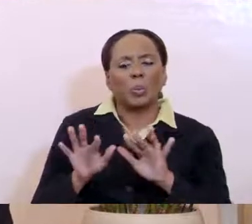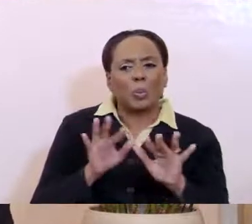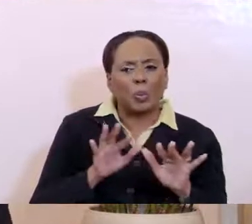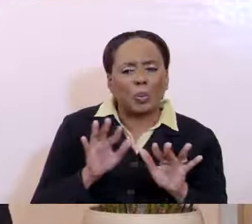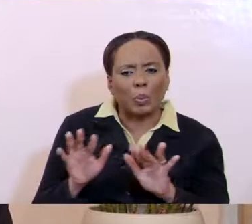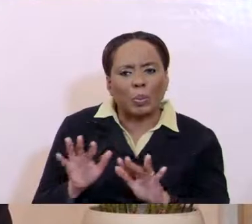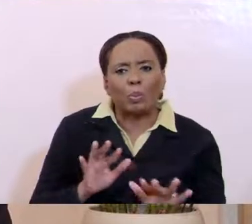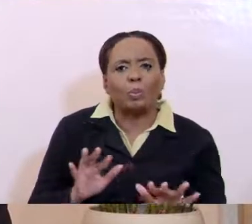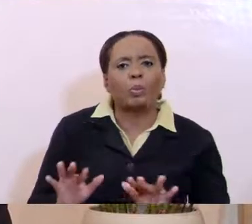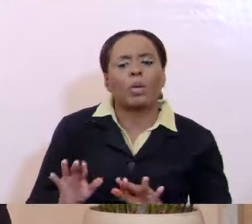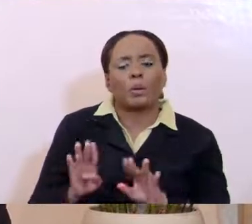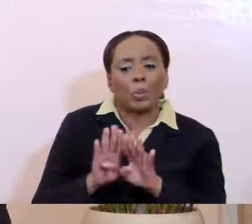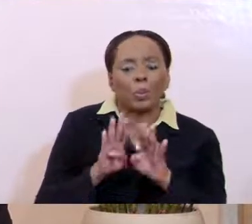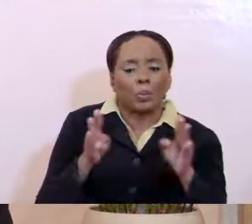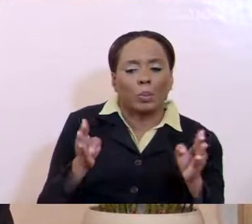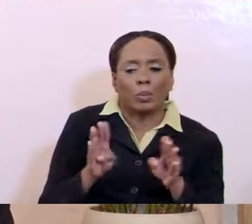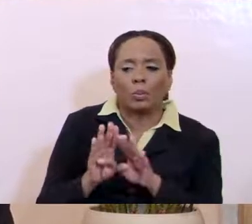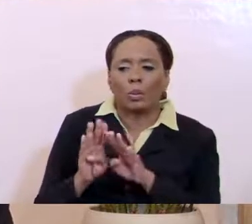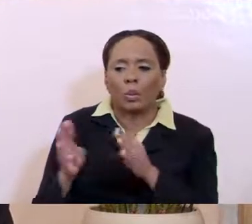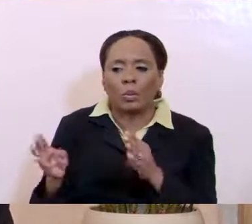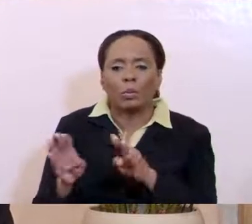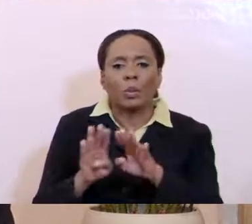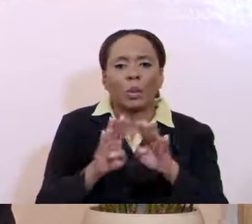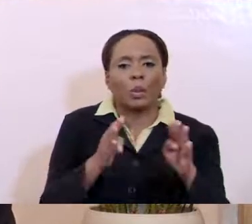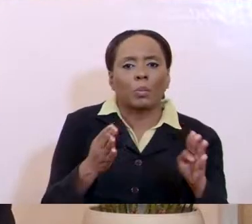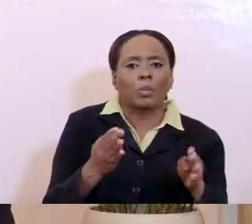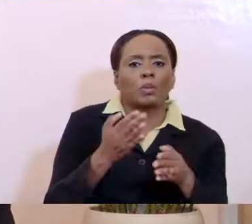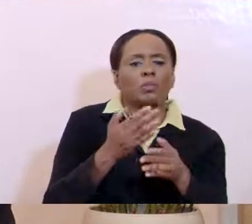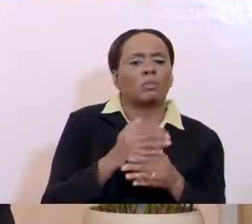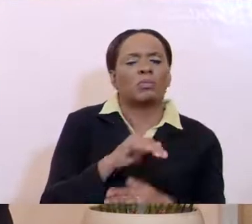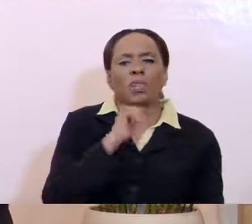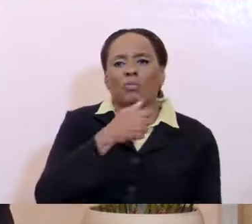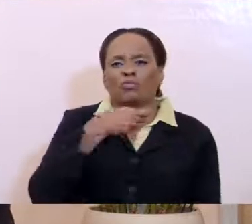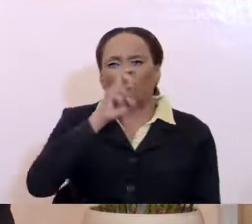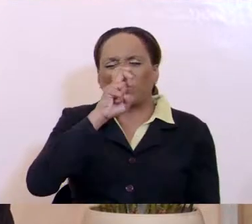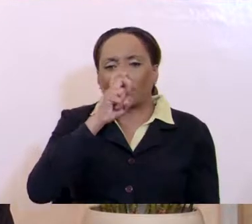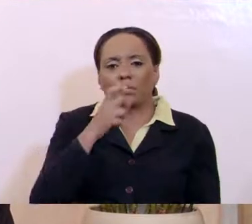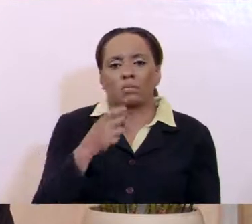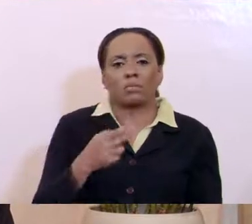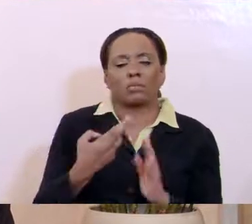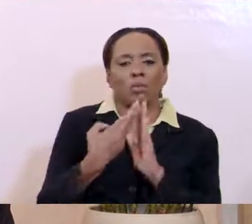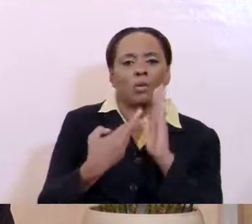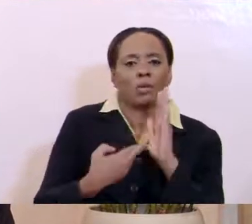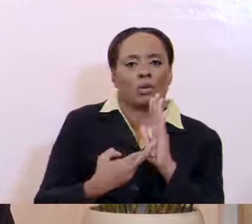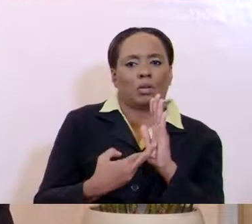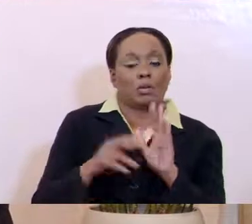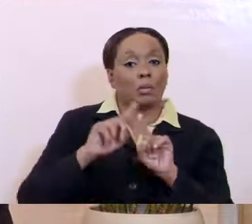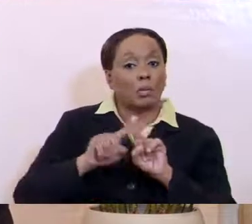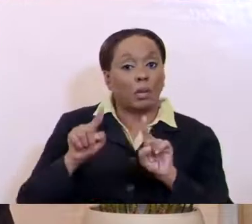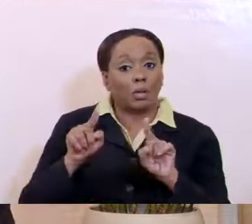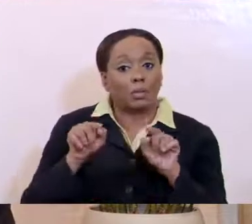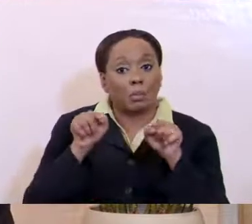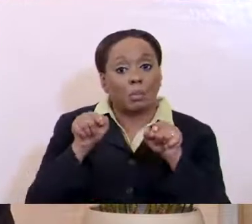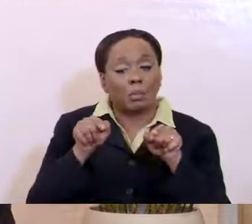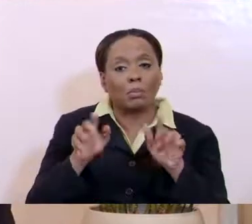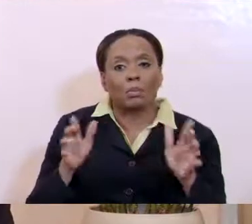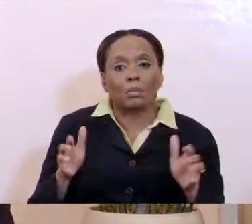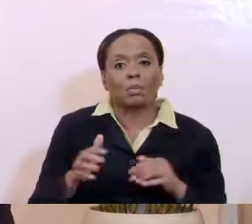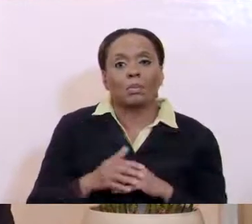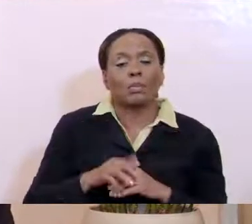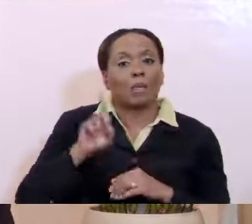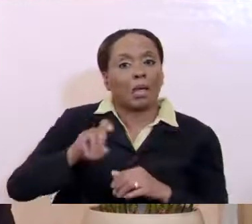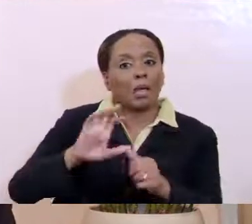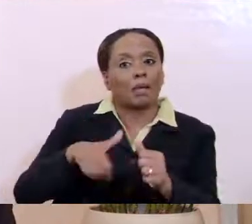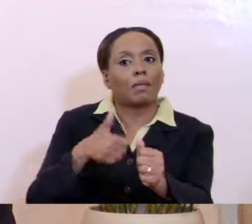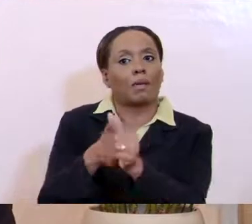not available before. And the condition is, as always, is that you are expected to